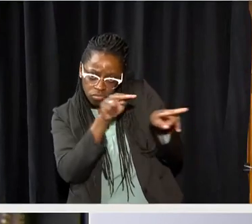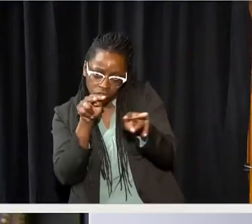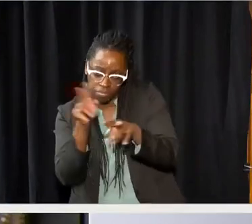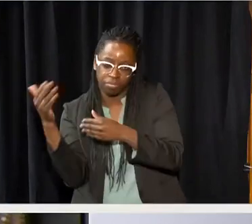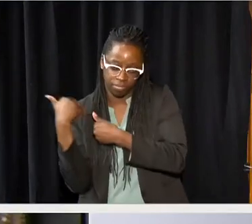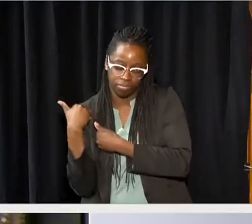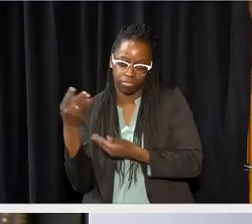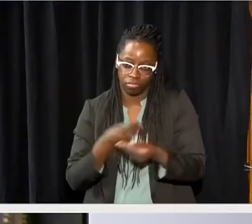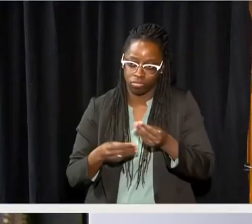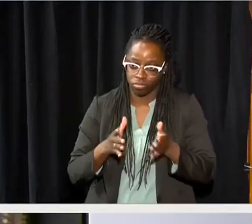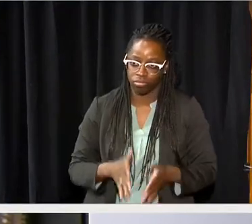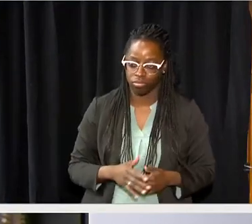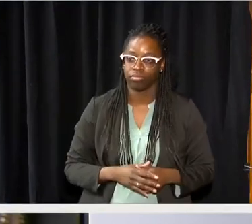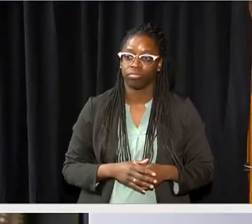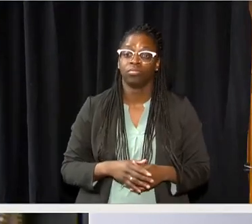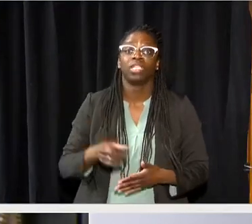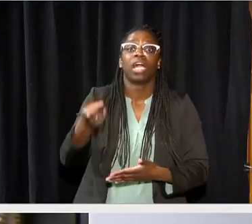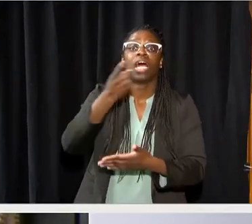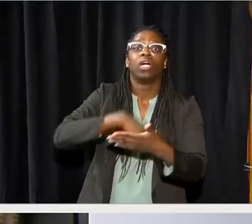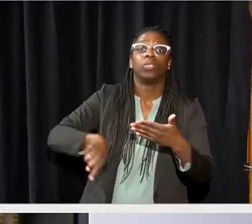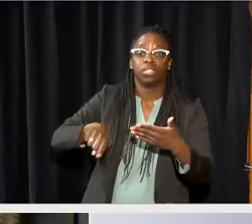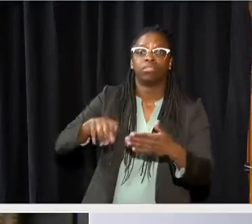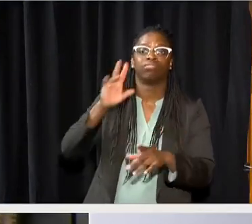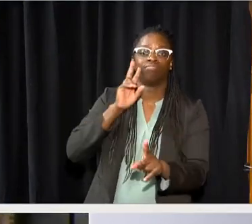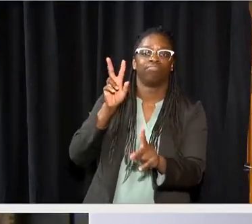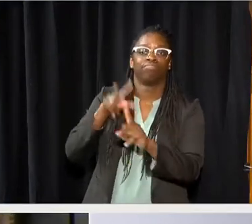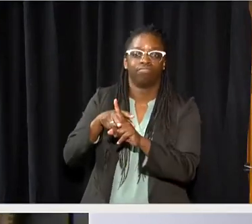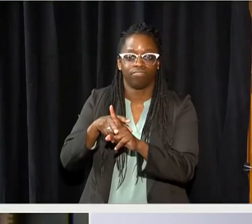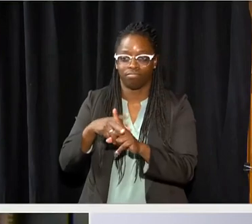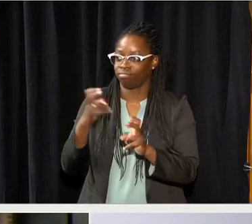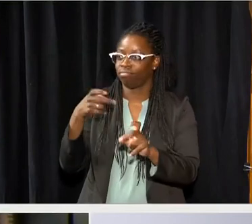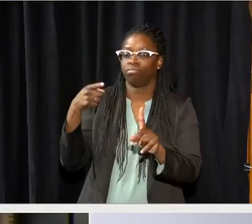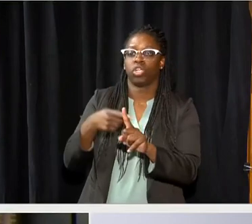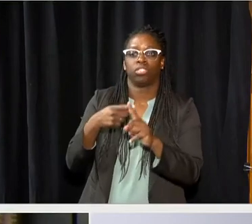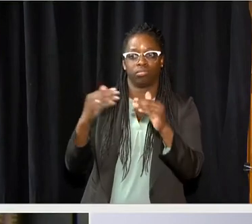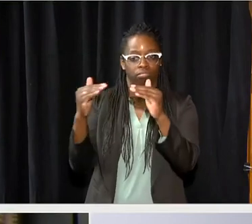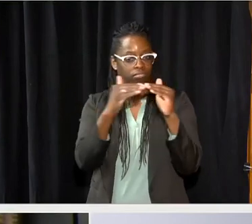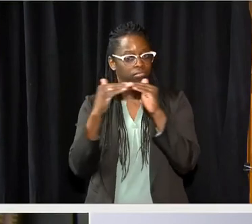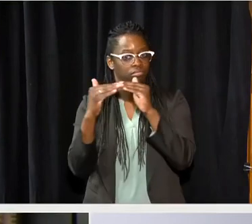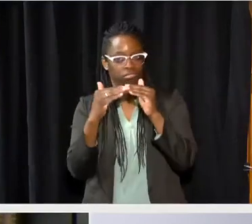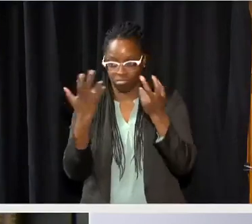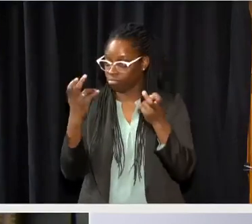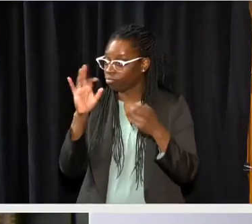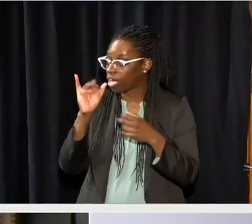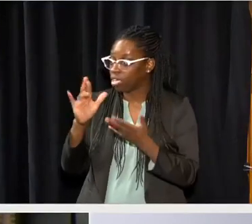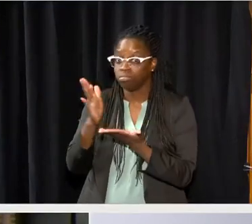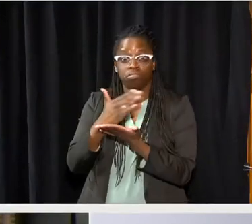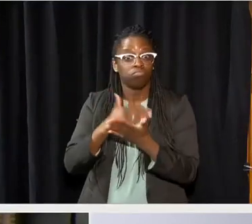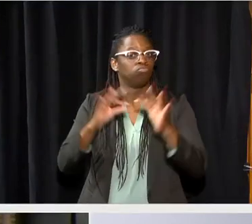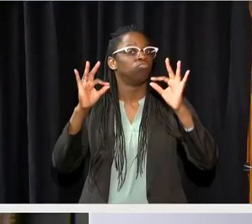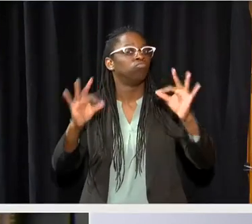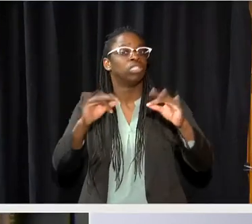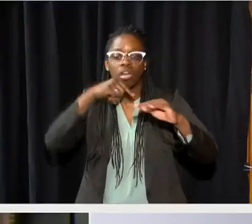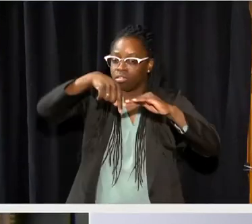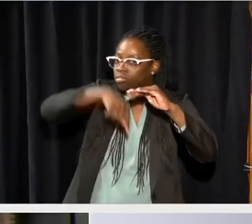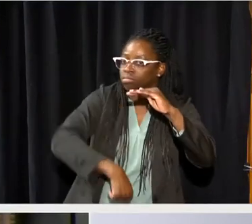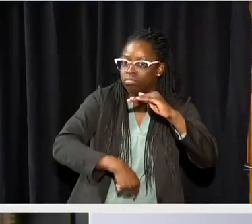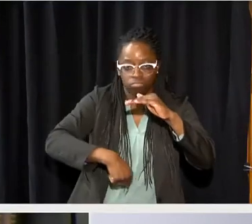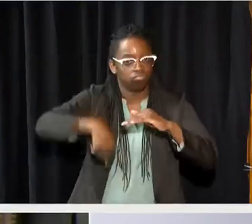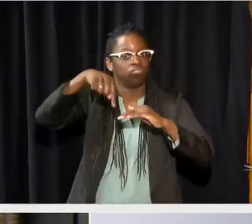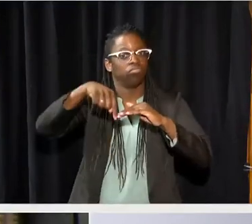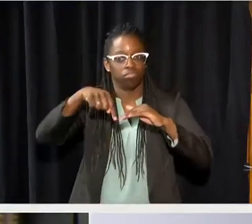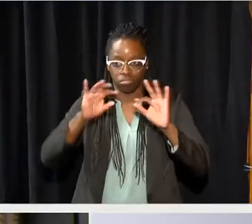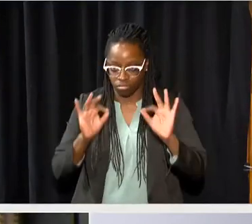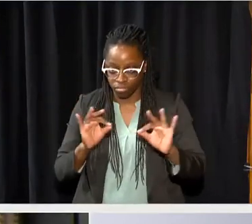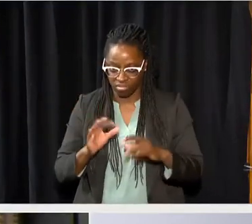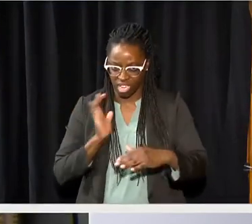we file next week, I promise, will be balanced, responsible, and forward-looking. It will build on